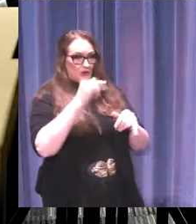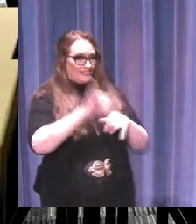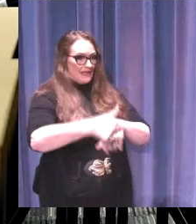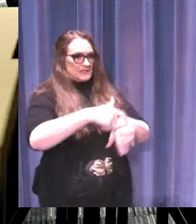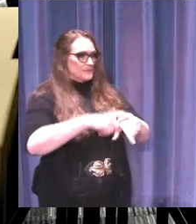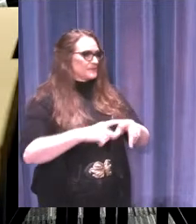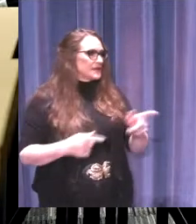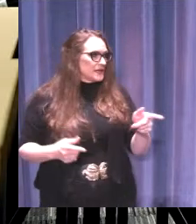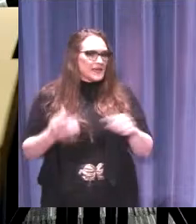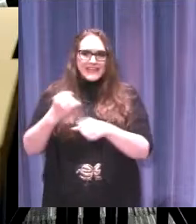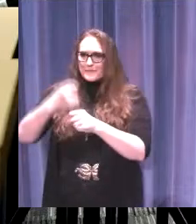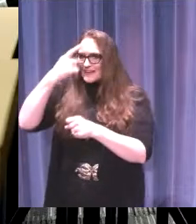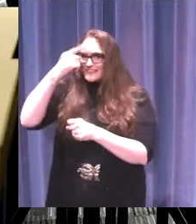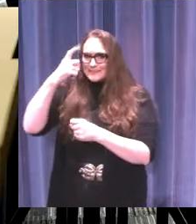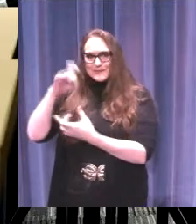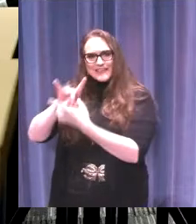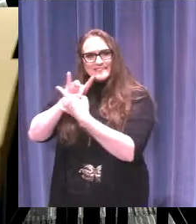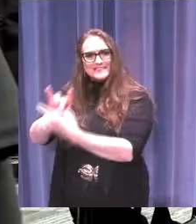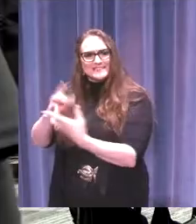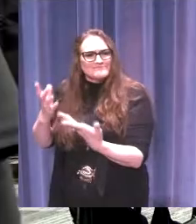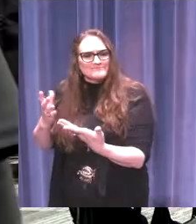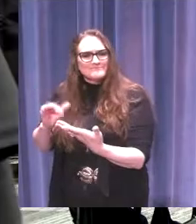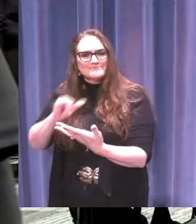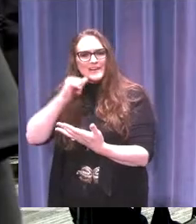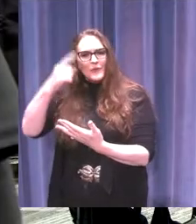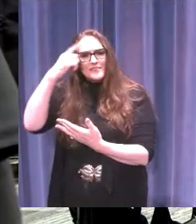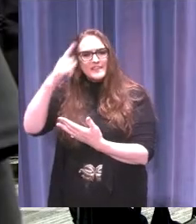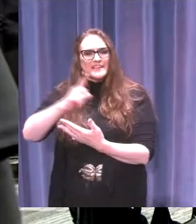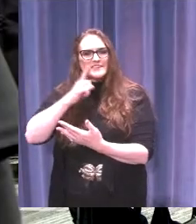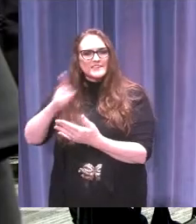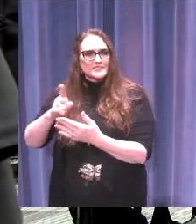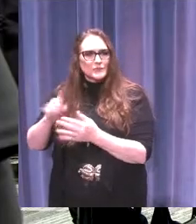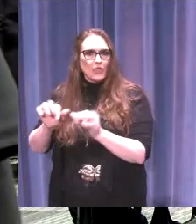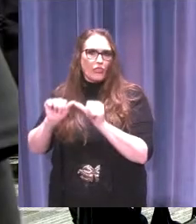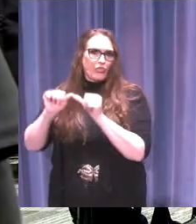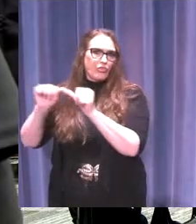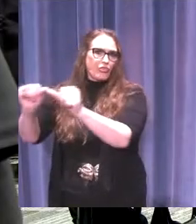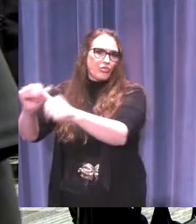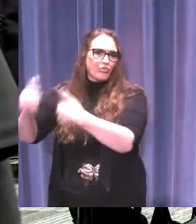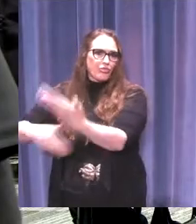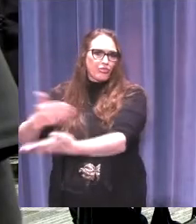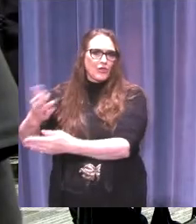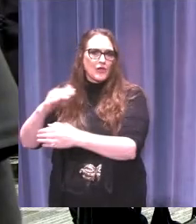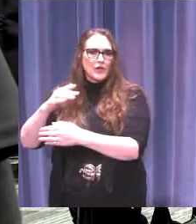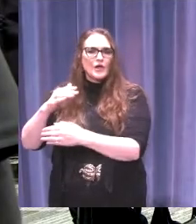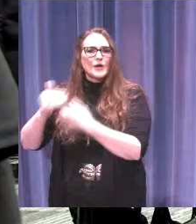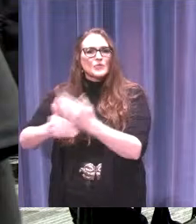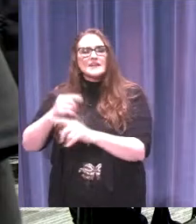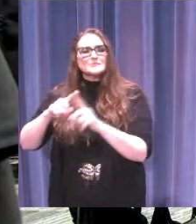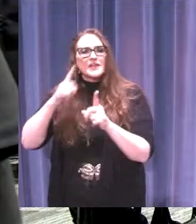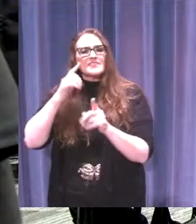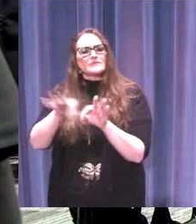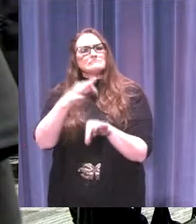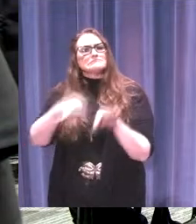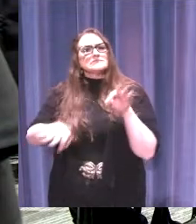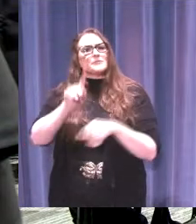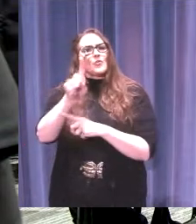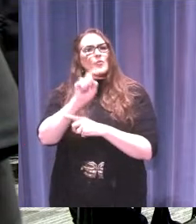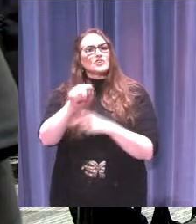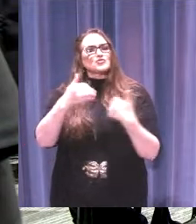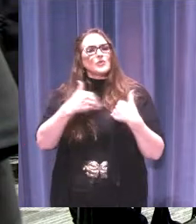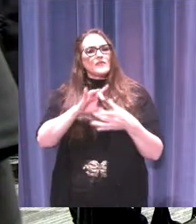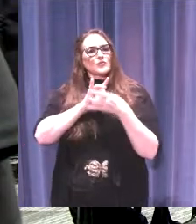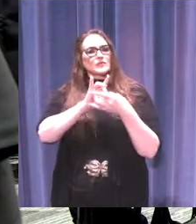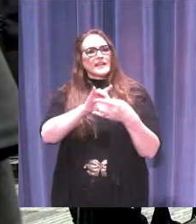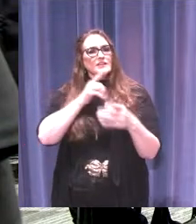It probably makes sense because it's just, I don't think it's really drawn out process. I think it's something we can just, if there's a simple question that you have related to the